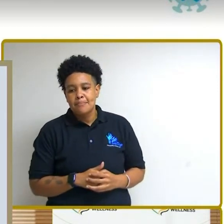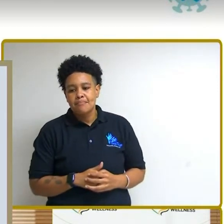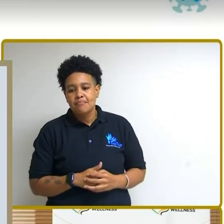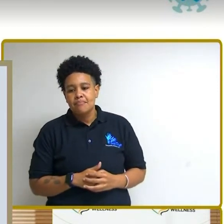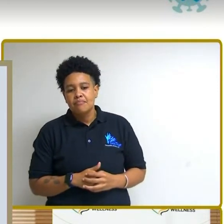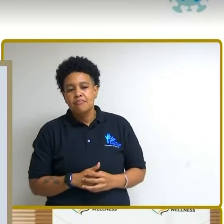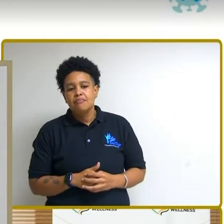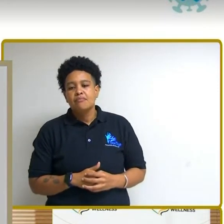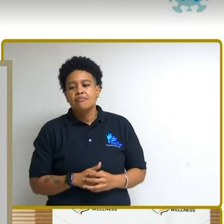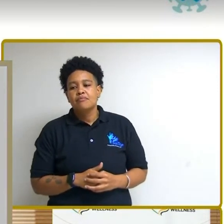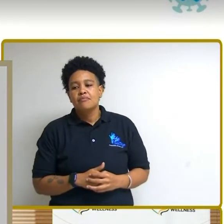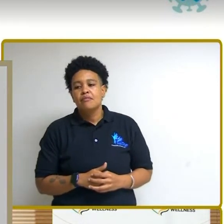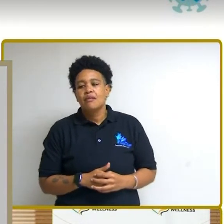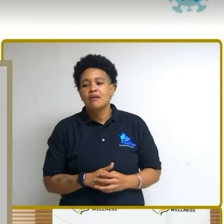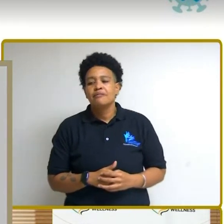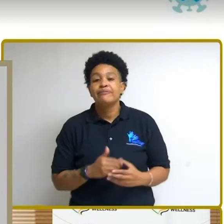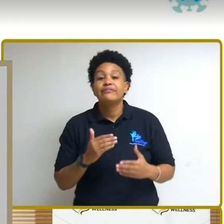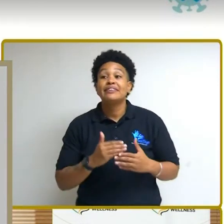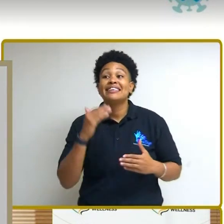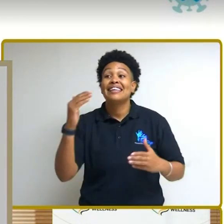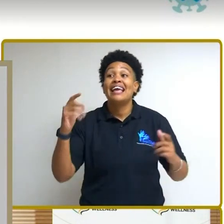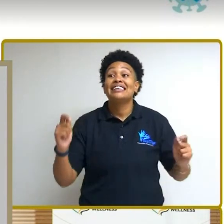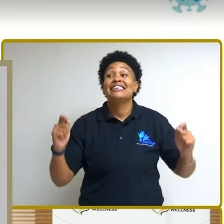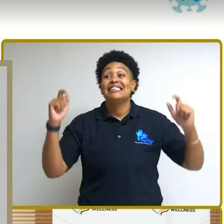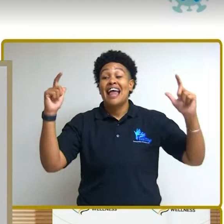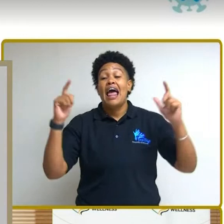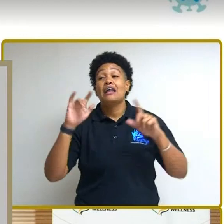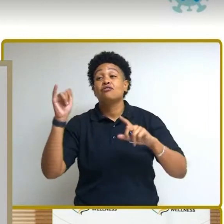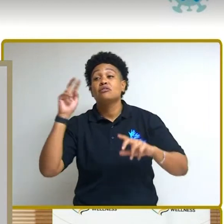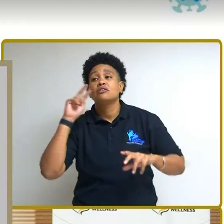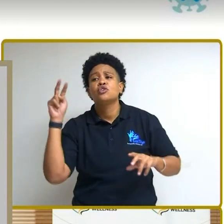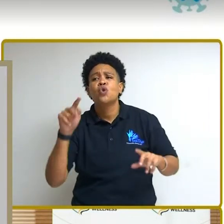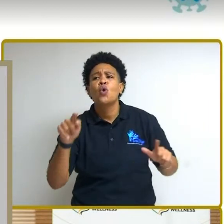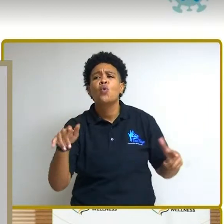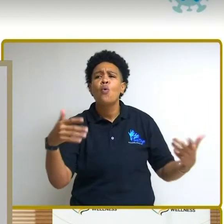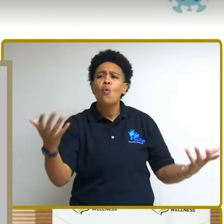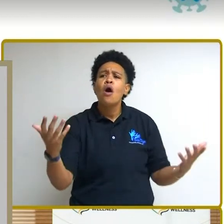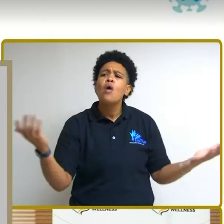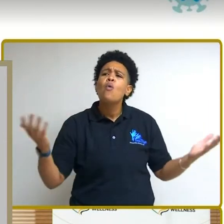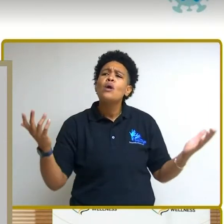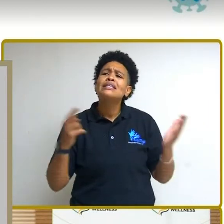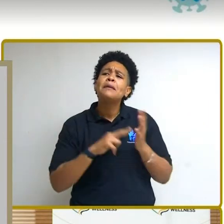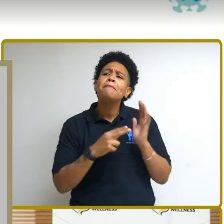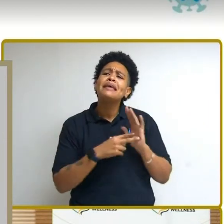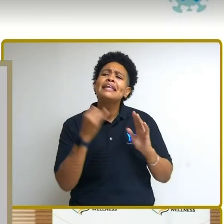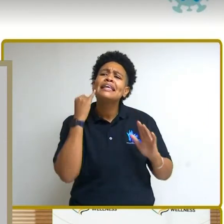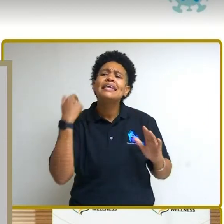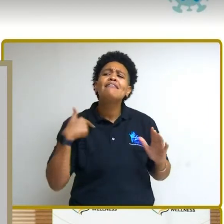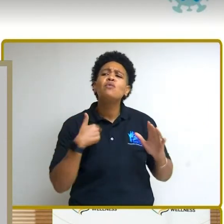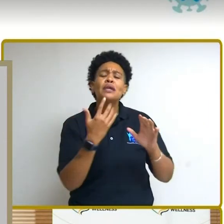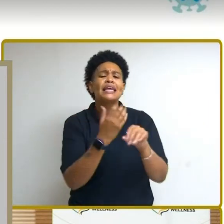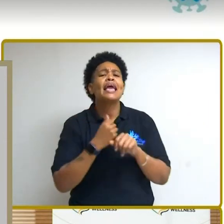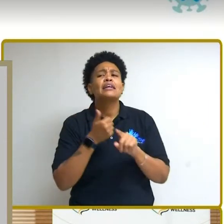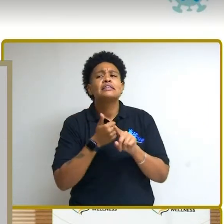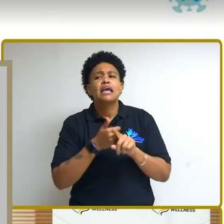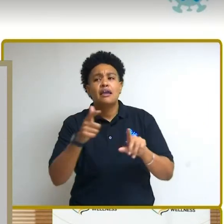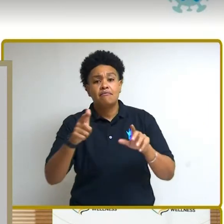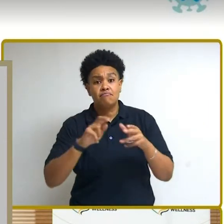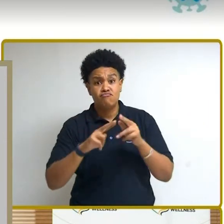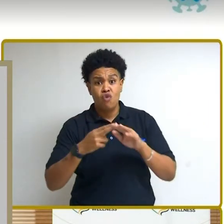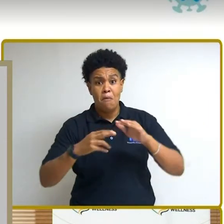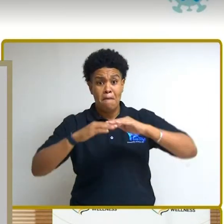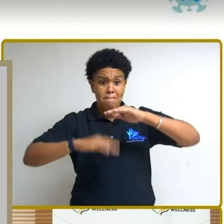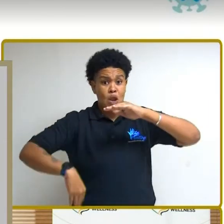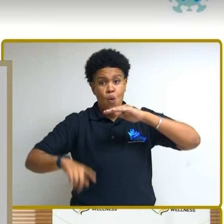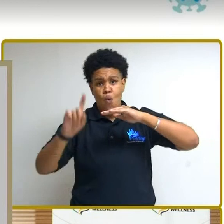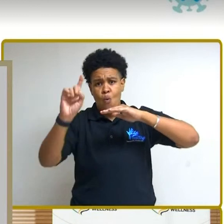We can go on to the next slide. And just to show you what it means if we can keep the reproductive rate